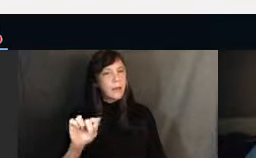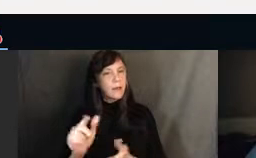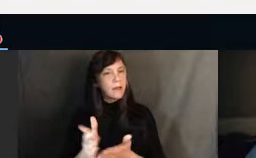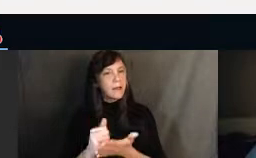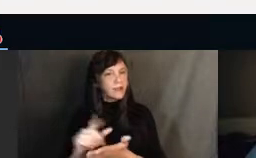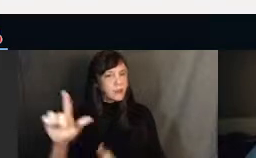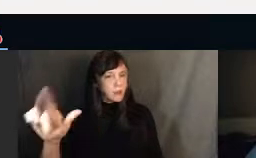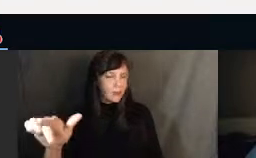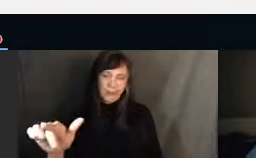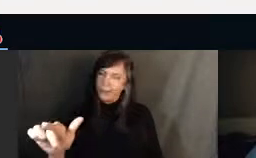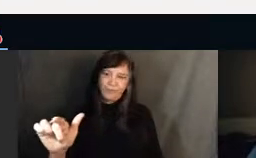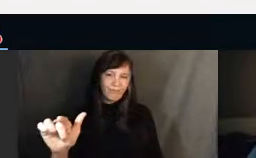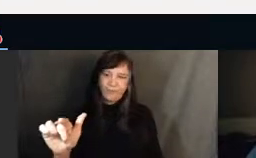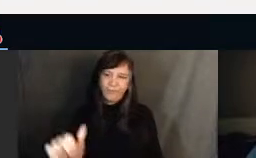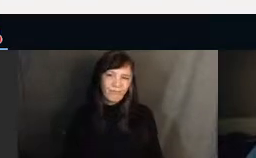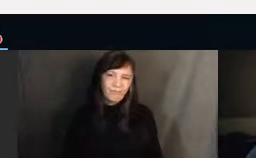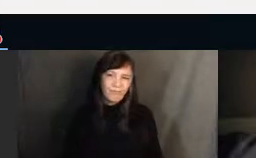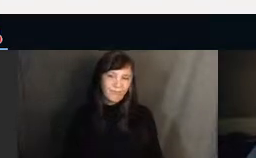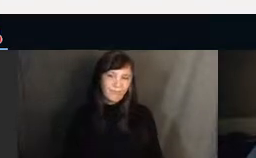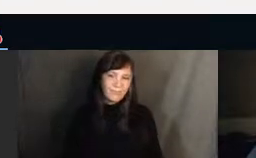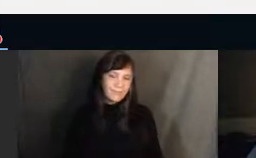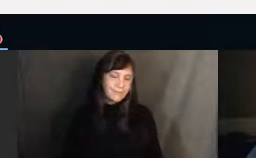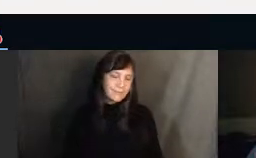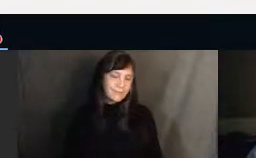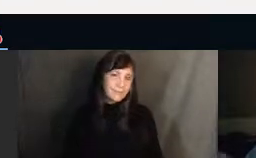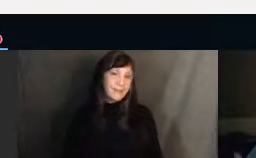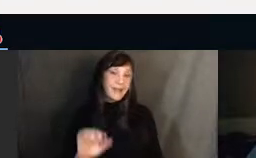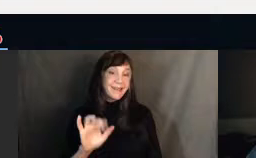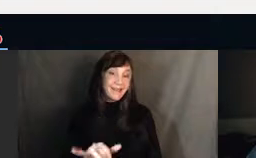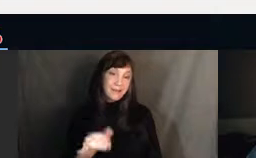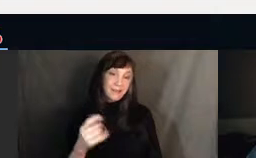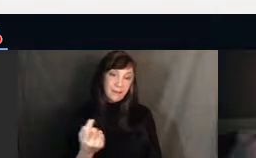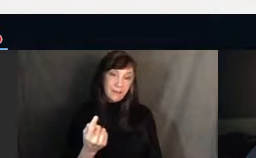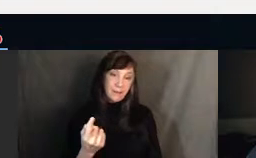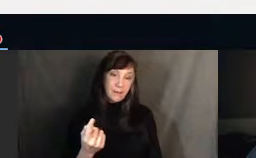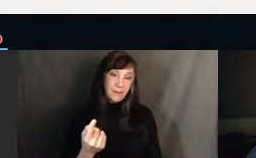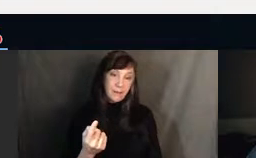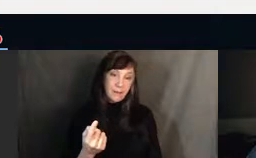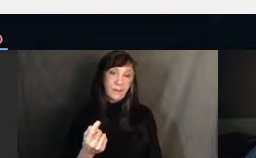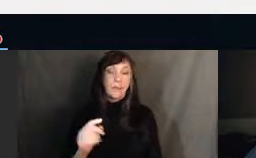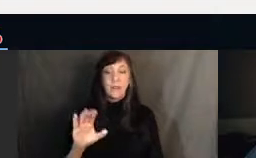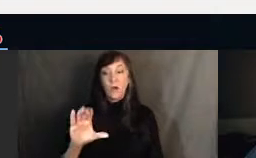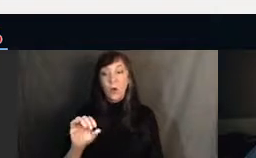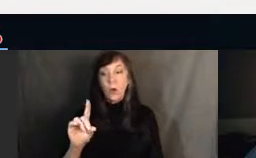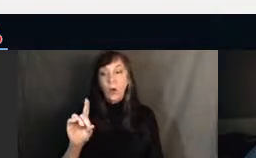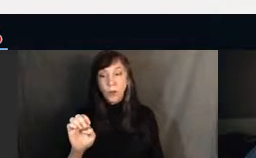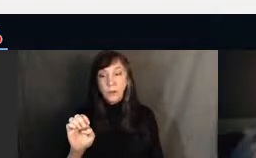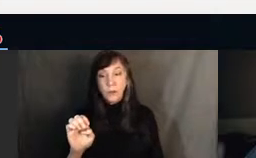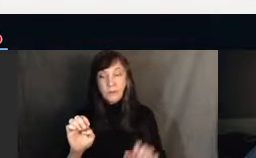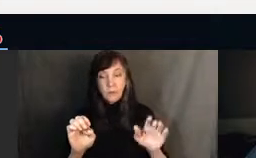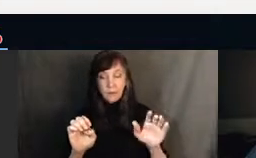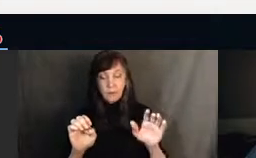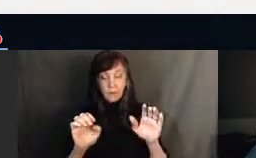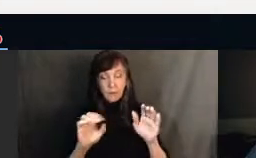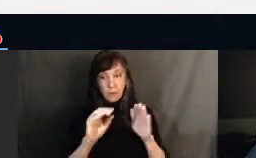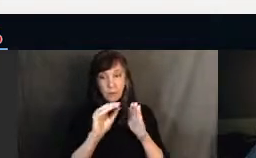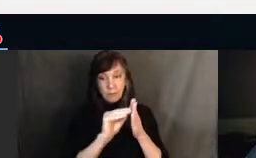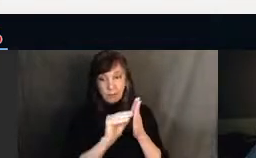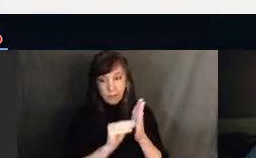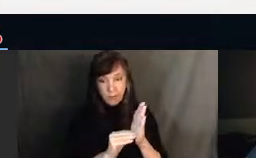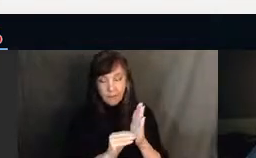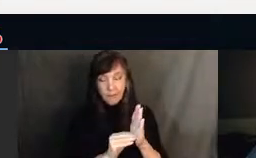and that is something that we plan to look in, that the Problem Nature Code study plans to look into while it's evaluating the